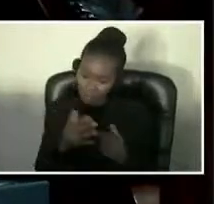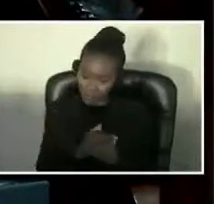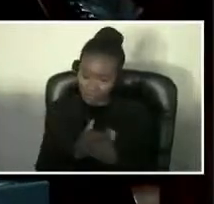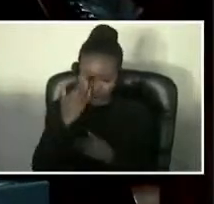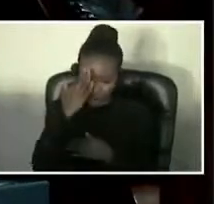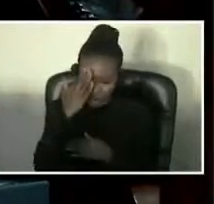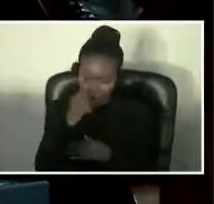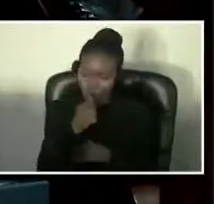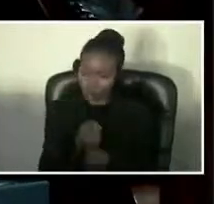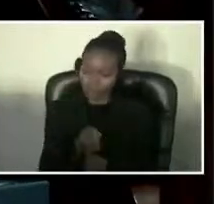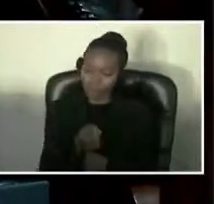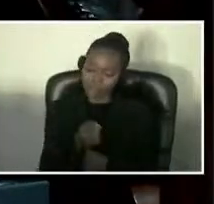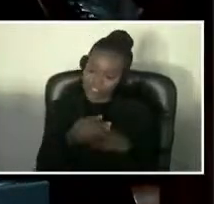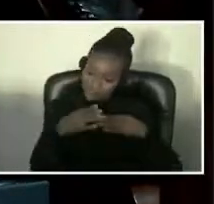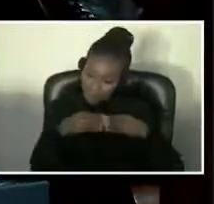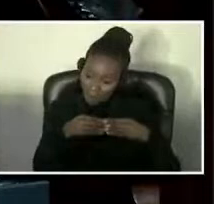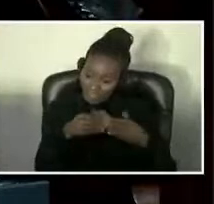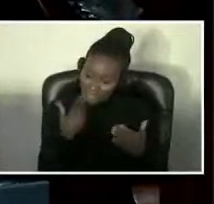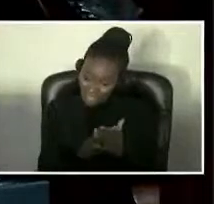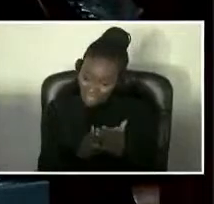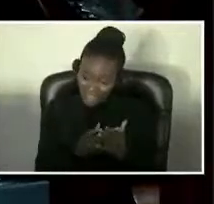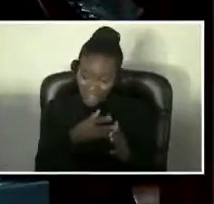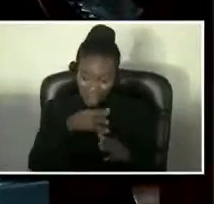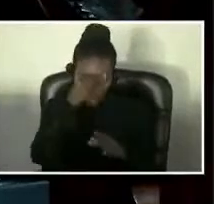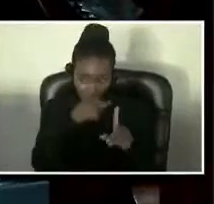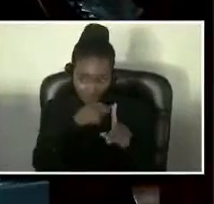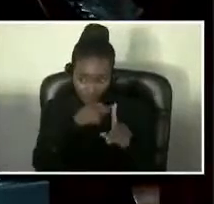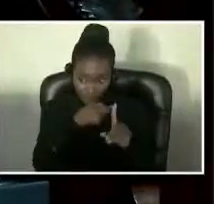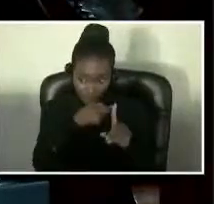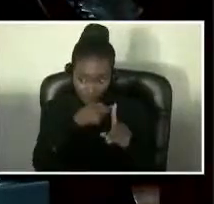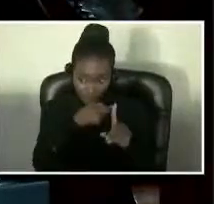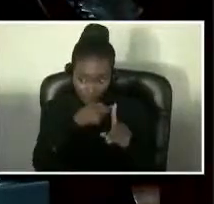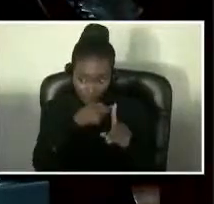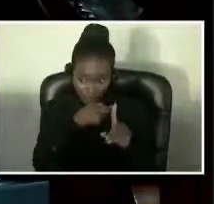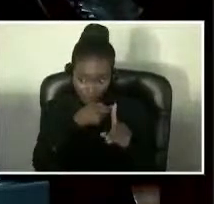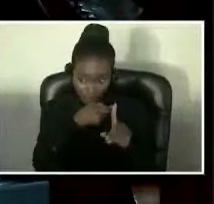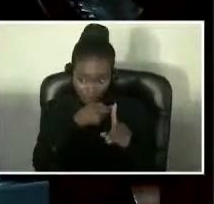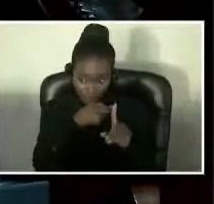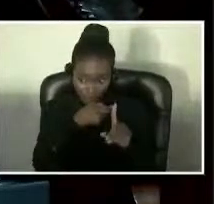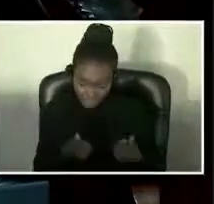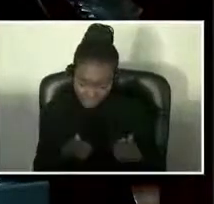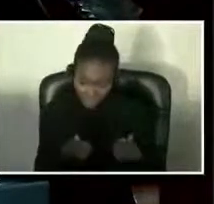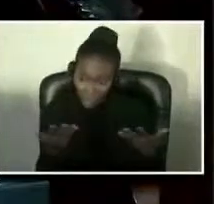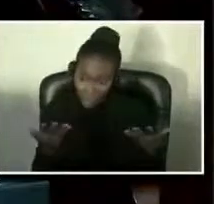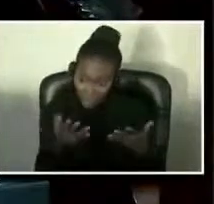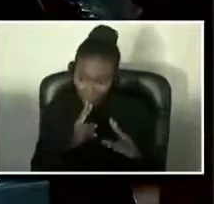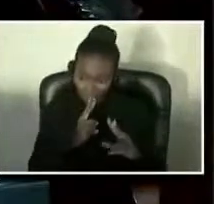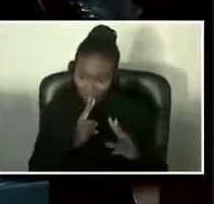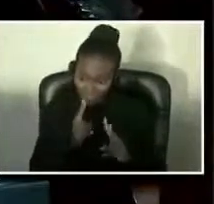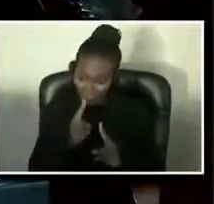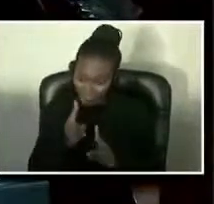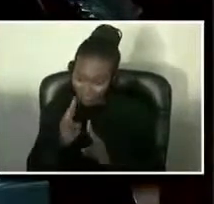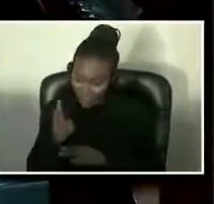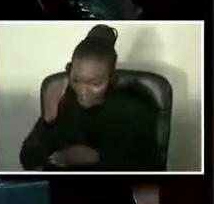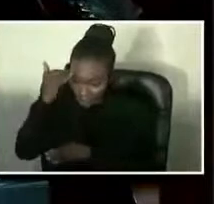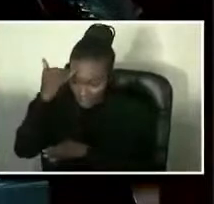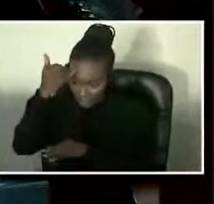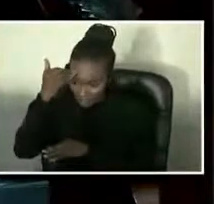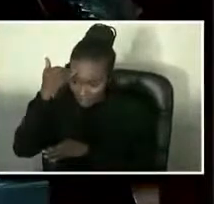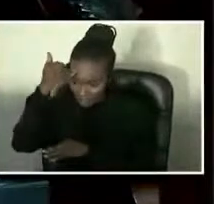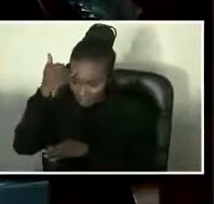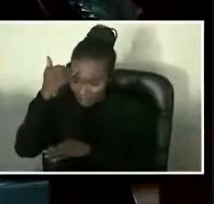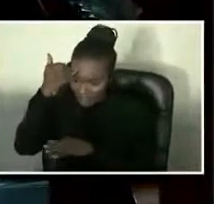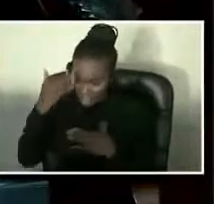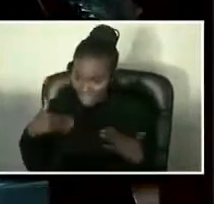the portfolio committee's chairperson the performance committee of health went to uh mental health facilities and a number of